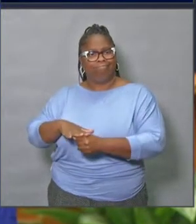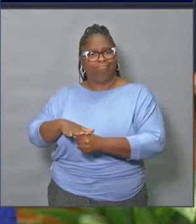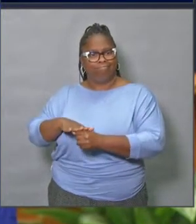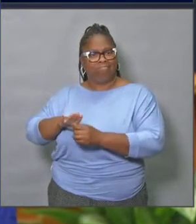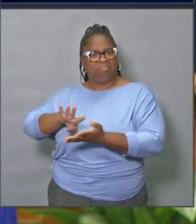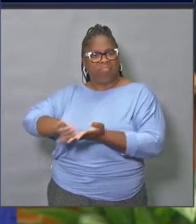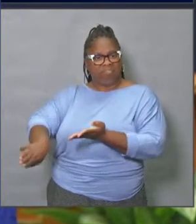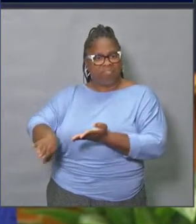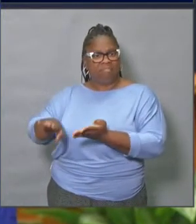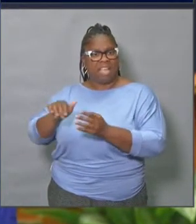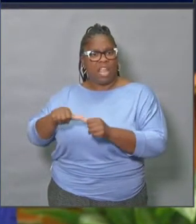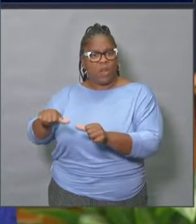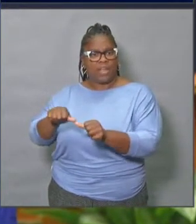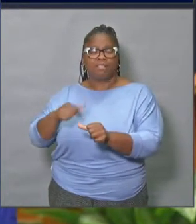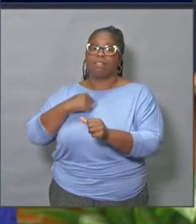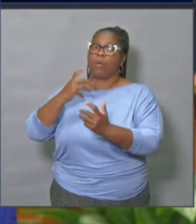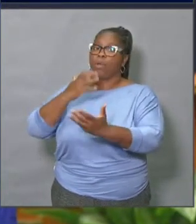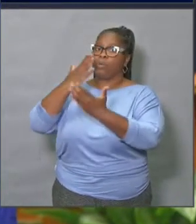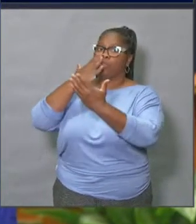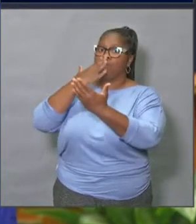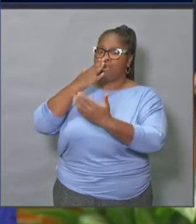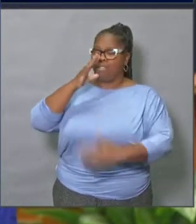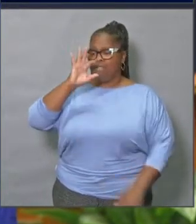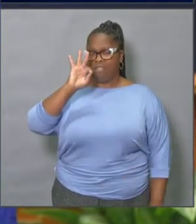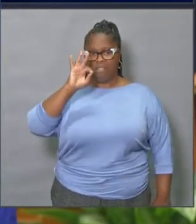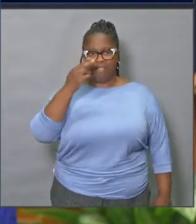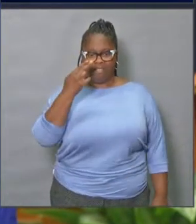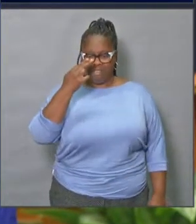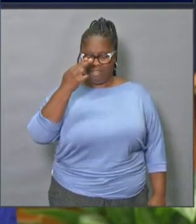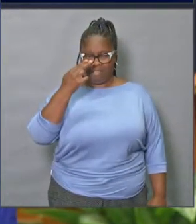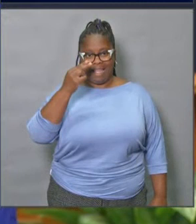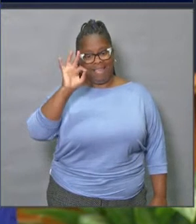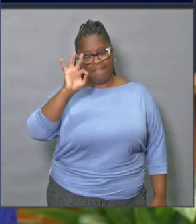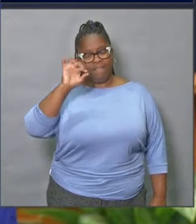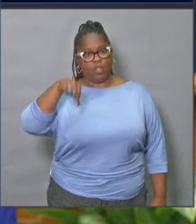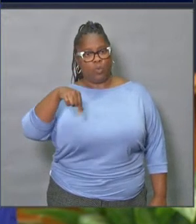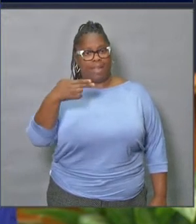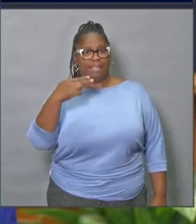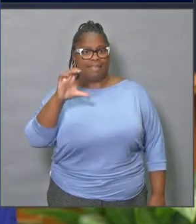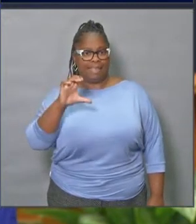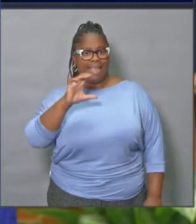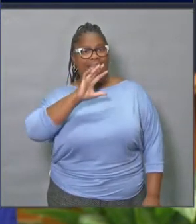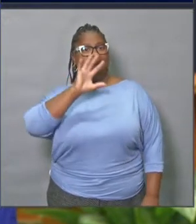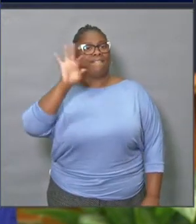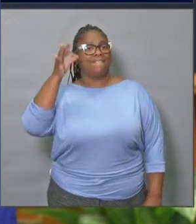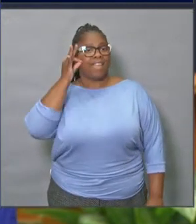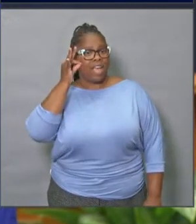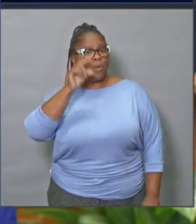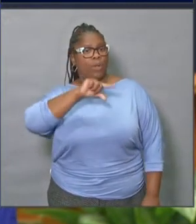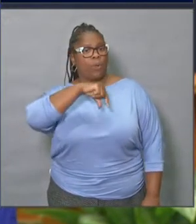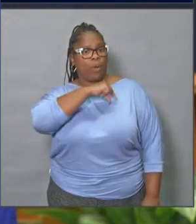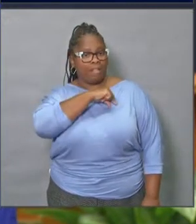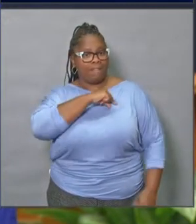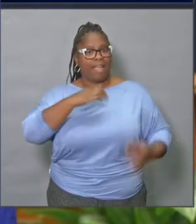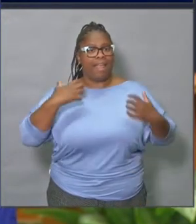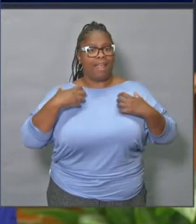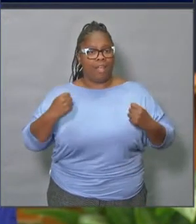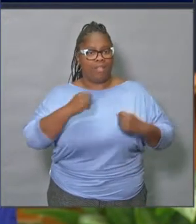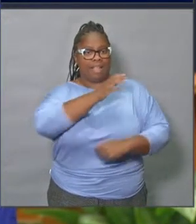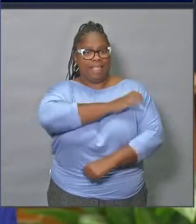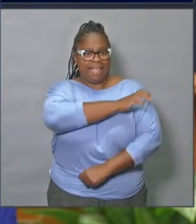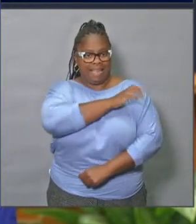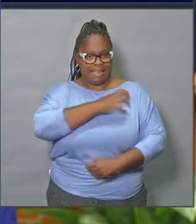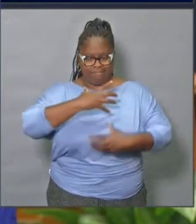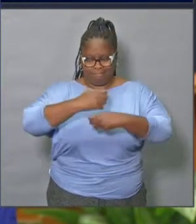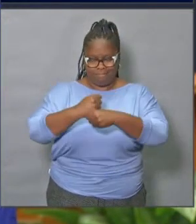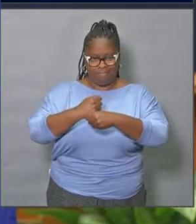gratitude to the federally qualified health clinics. They're known as FQHCs. FQHCs, local